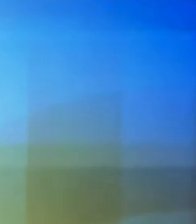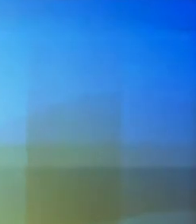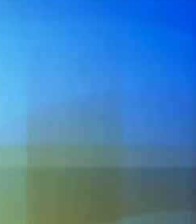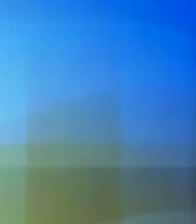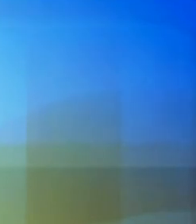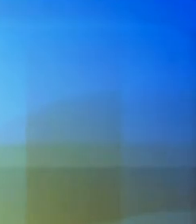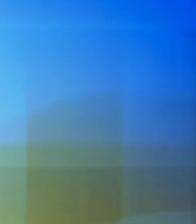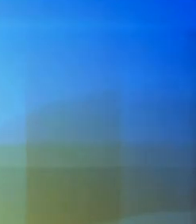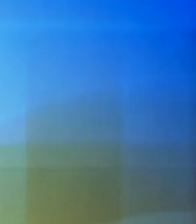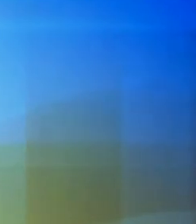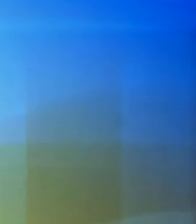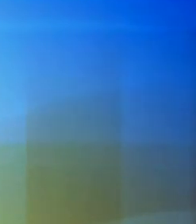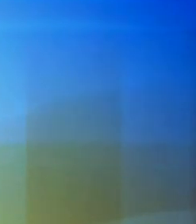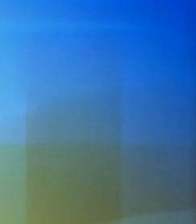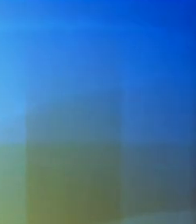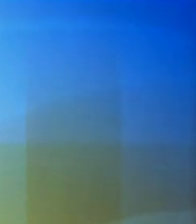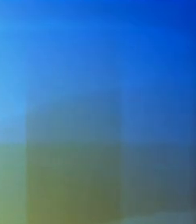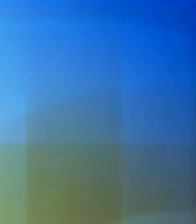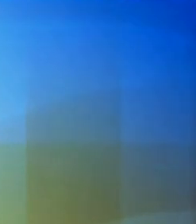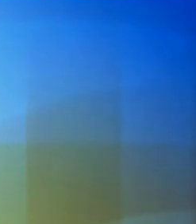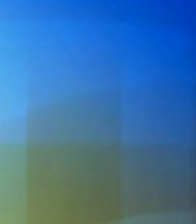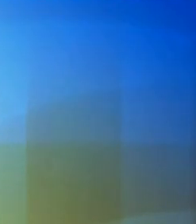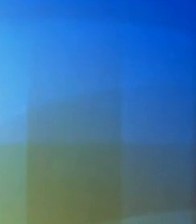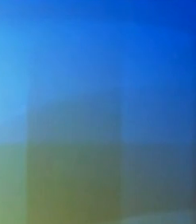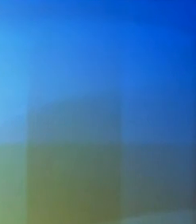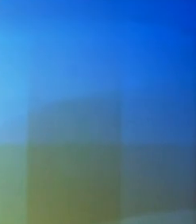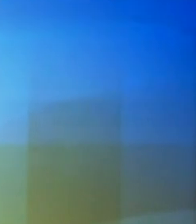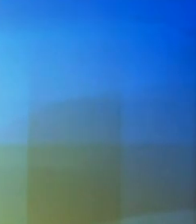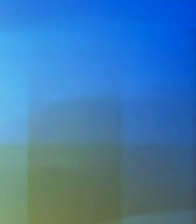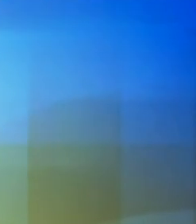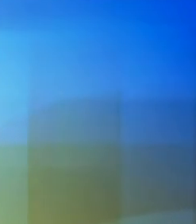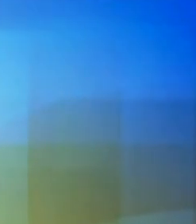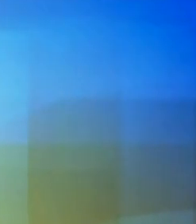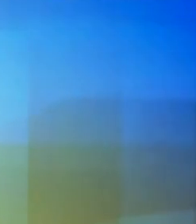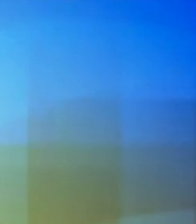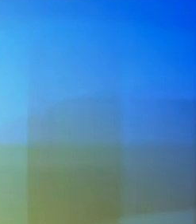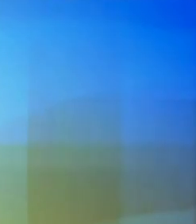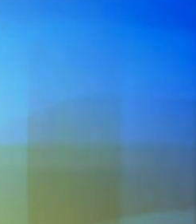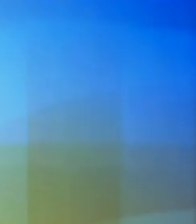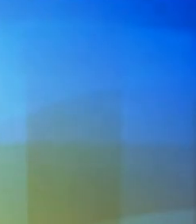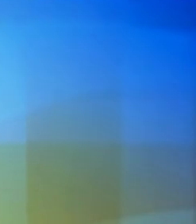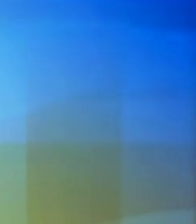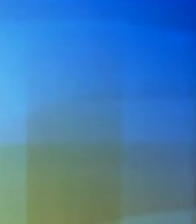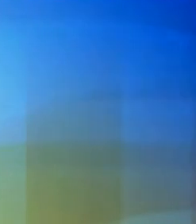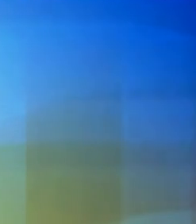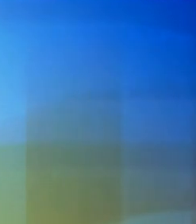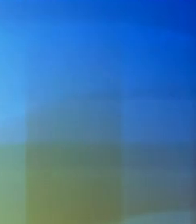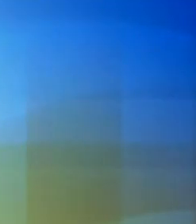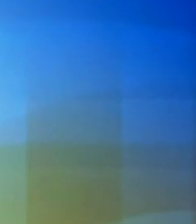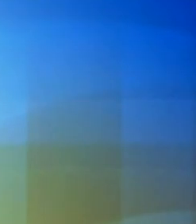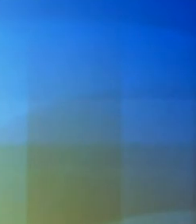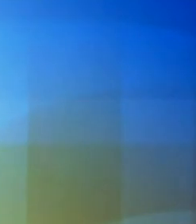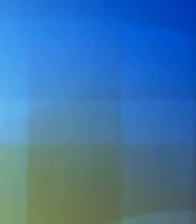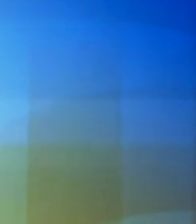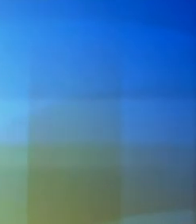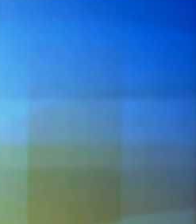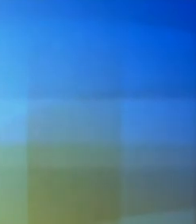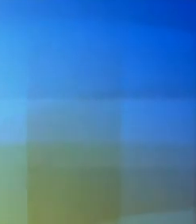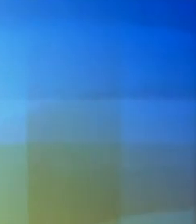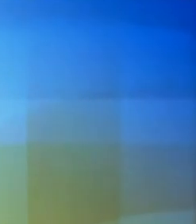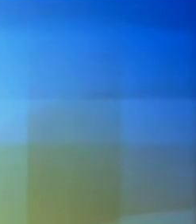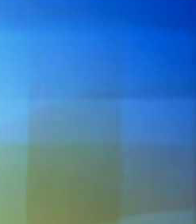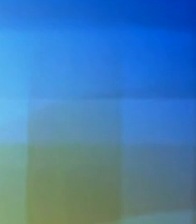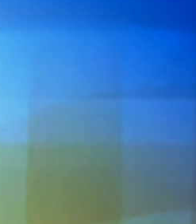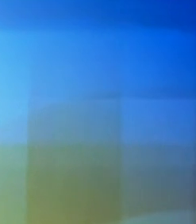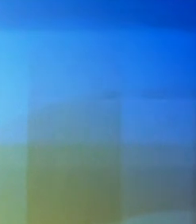Senator Paul and Dr. Fauci. This has been, as we said, contentious at every level. There's been a vocal